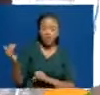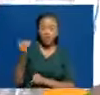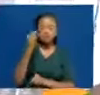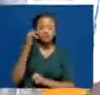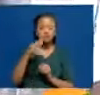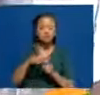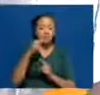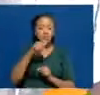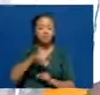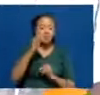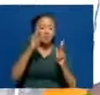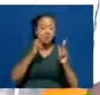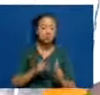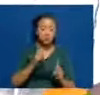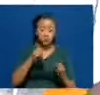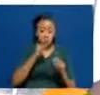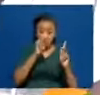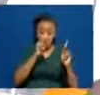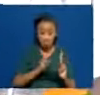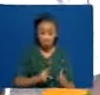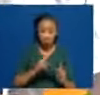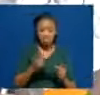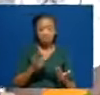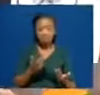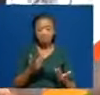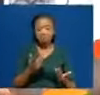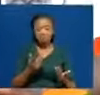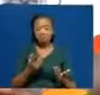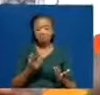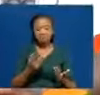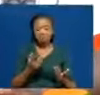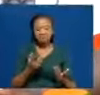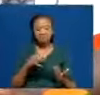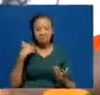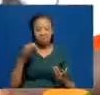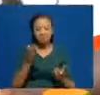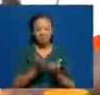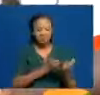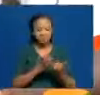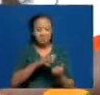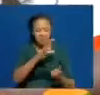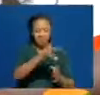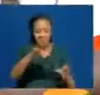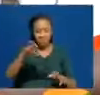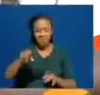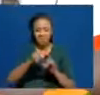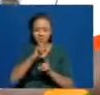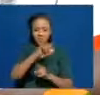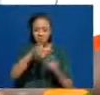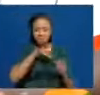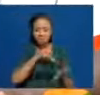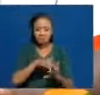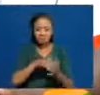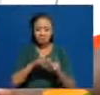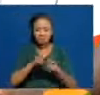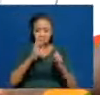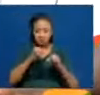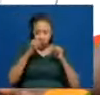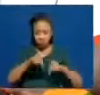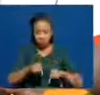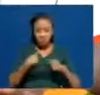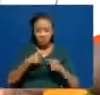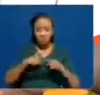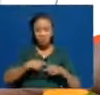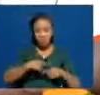Kisumu? Kisumu is a commercial hub. It is a place that we feel is a bit central. So starting off here and flagging